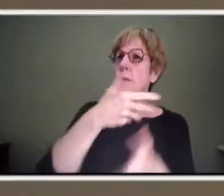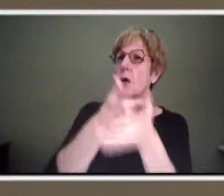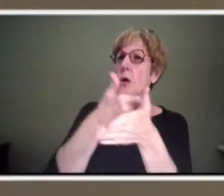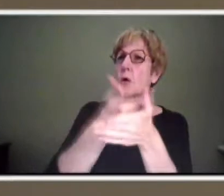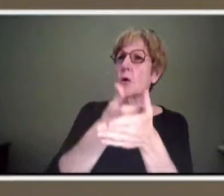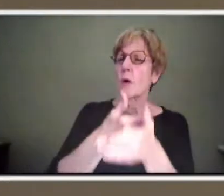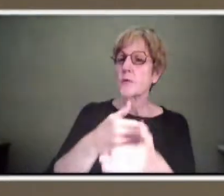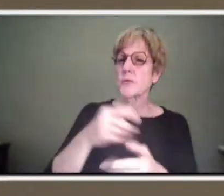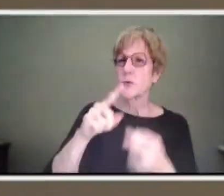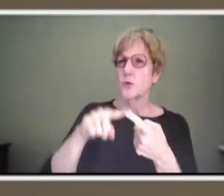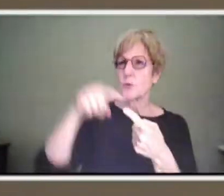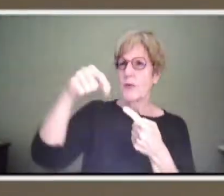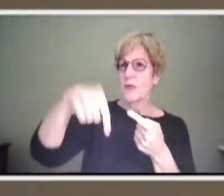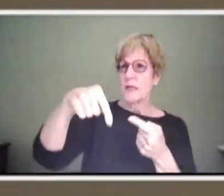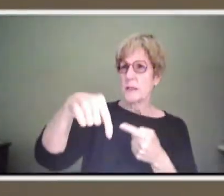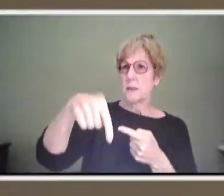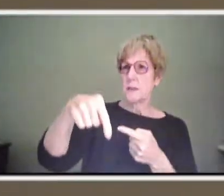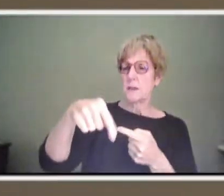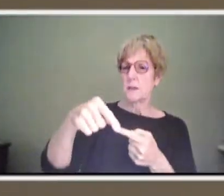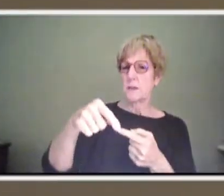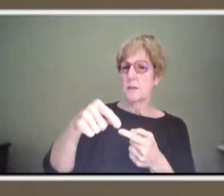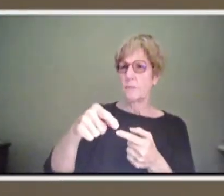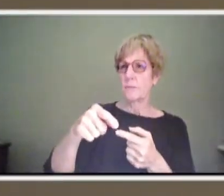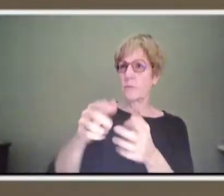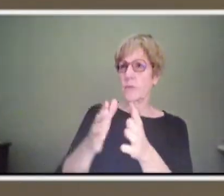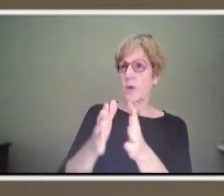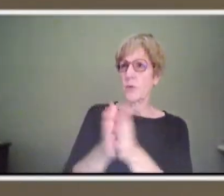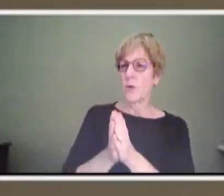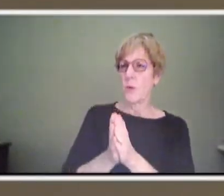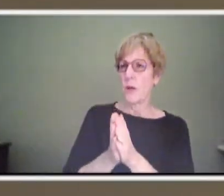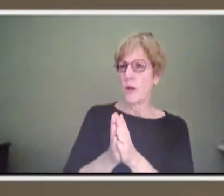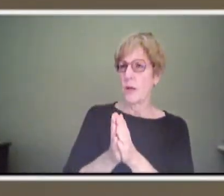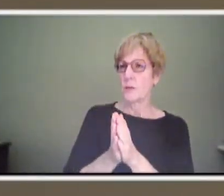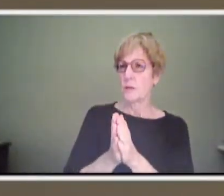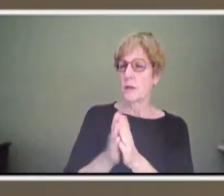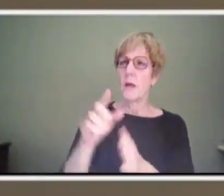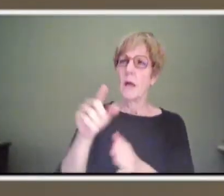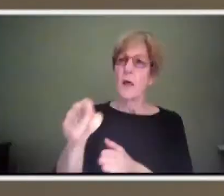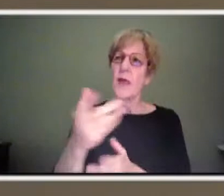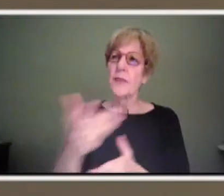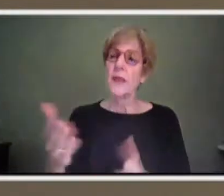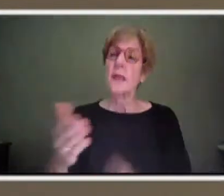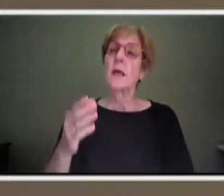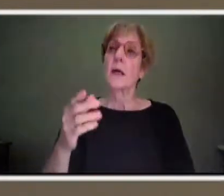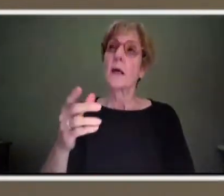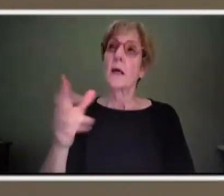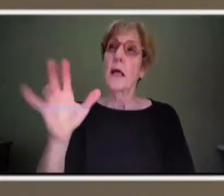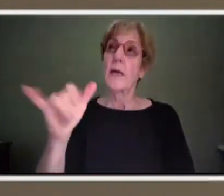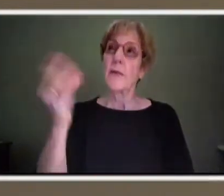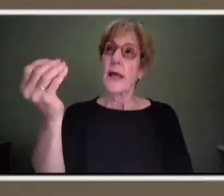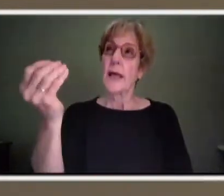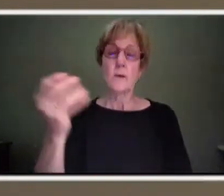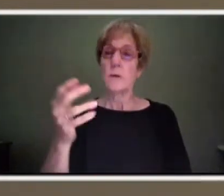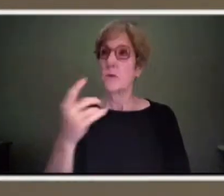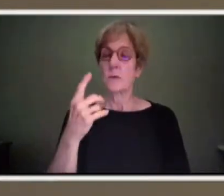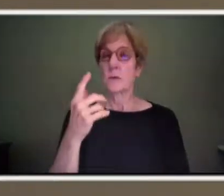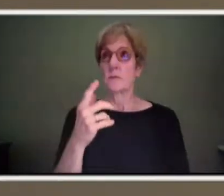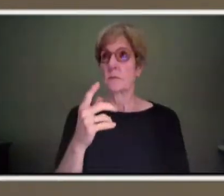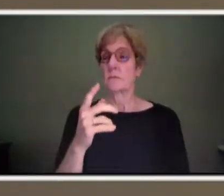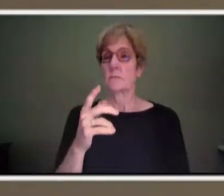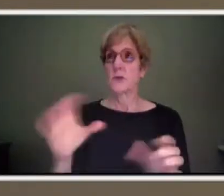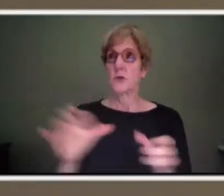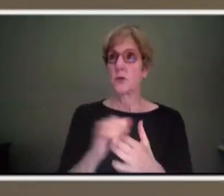to this petition. So those are the kind of things, and you can give that information to me offline, but I'd